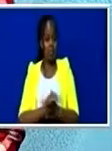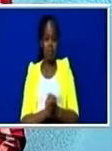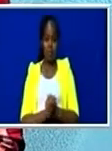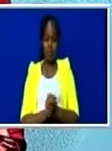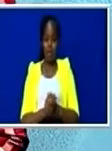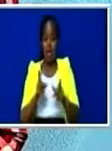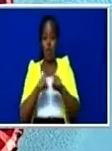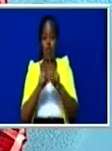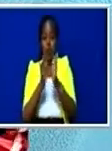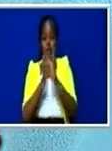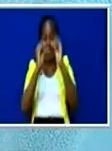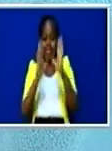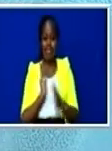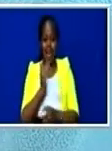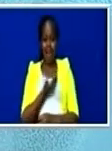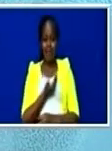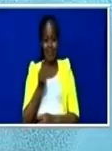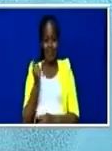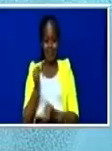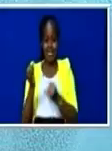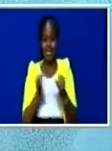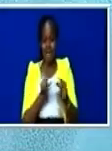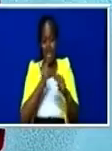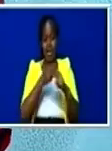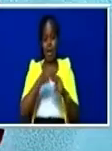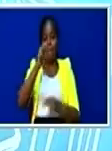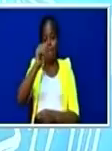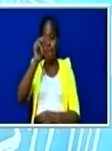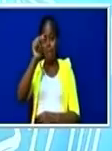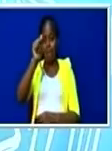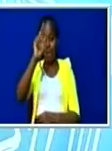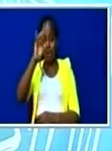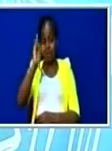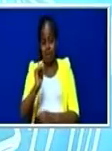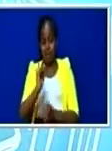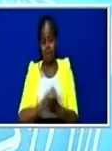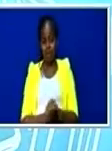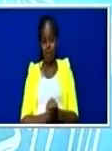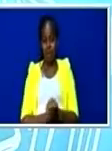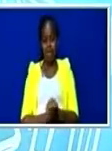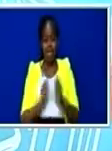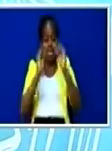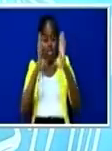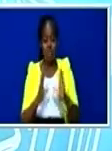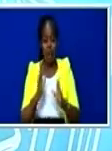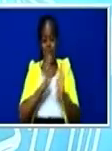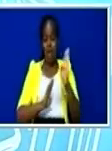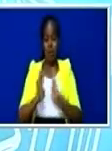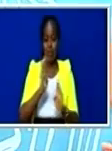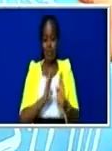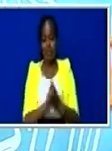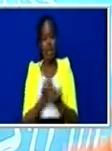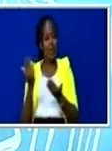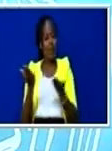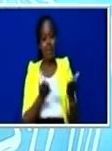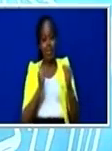and also I am with Mwalimu as always. Yes, I'm Mary Kamau. Yes, exactly. I So teach of biology. Aha. Yeah. So